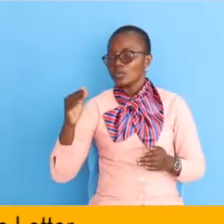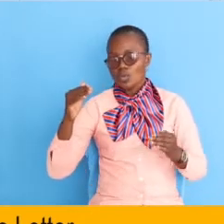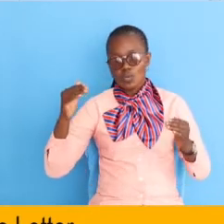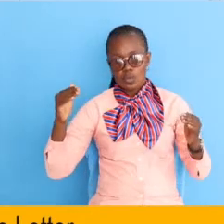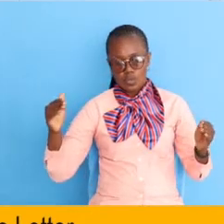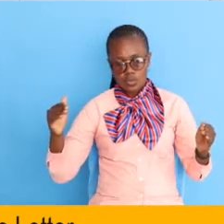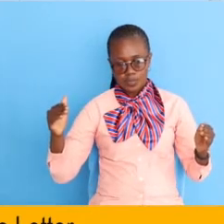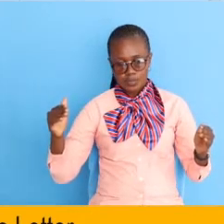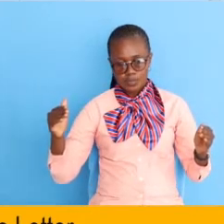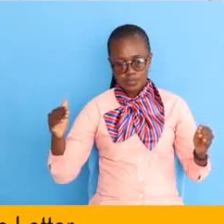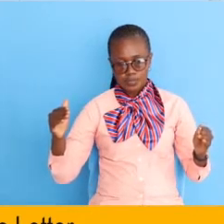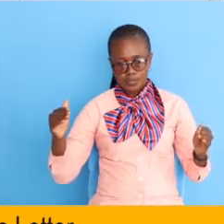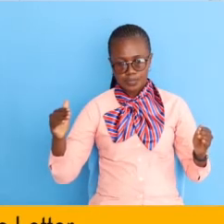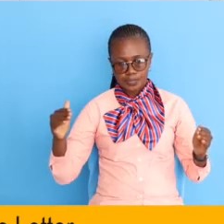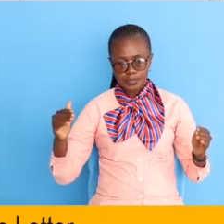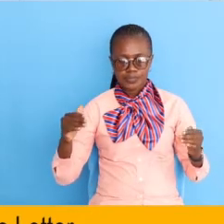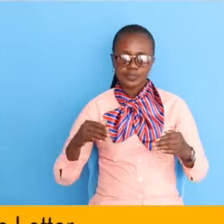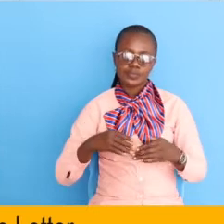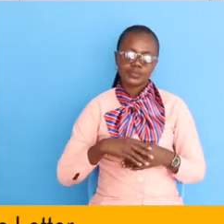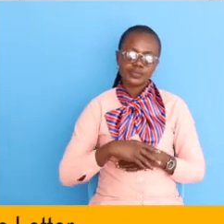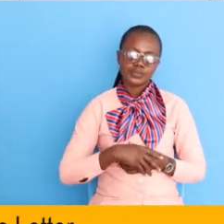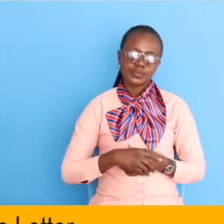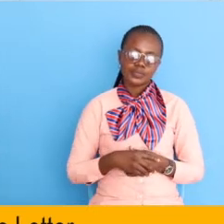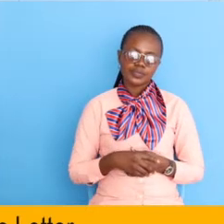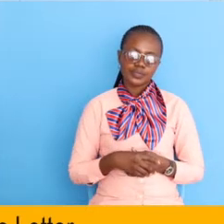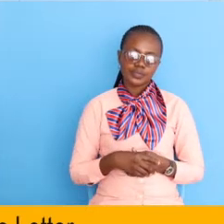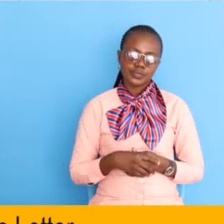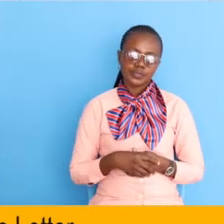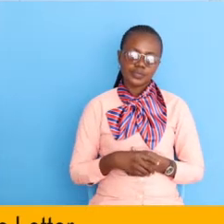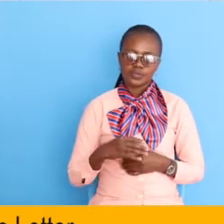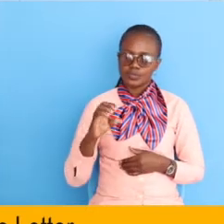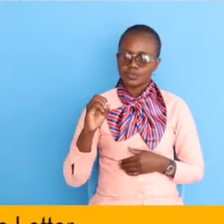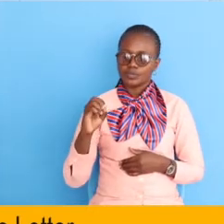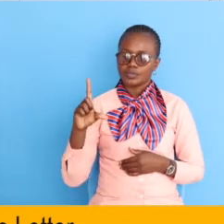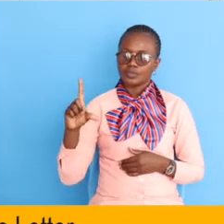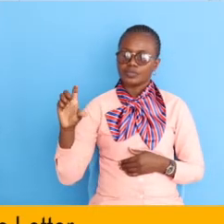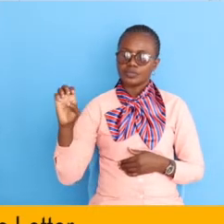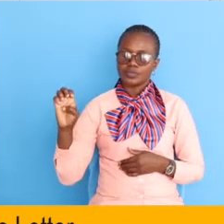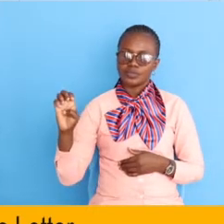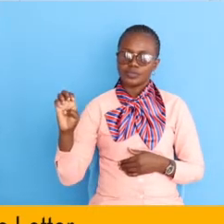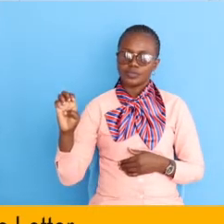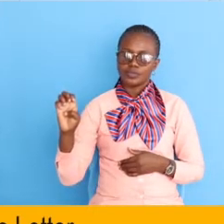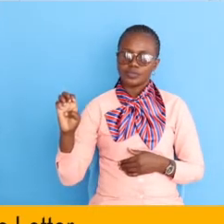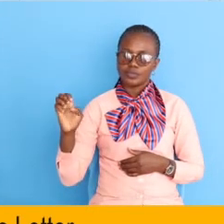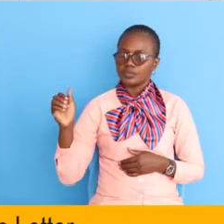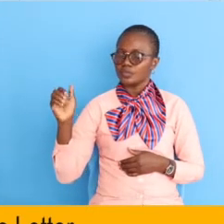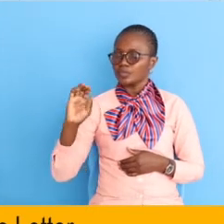O stands for Ole, and then ends with